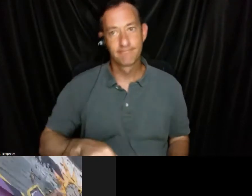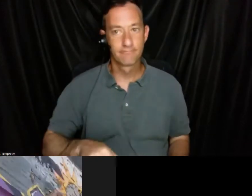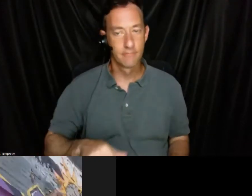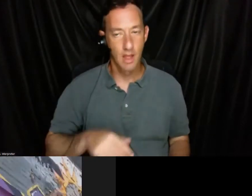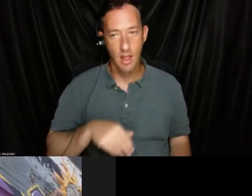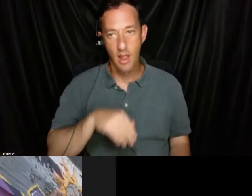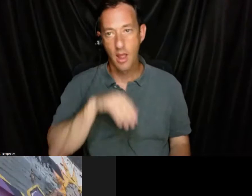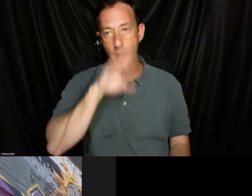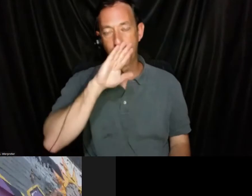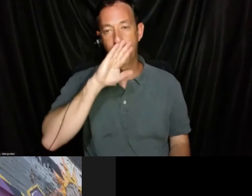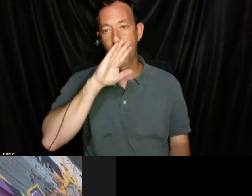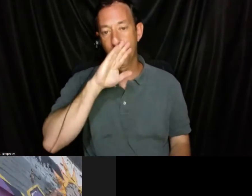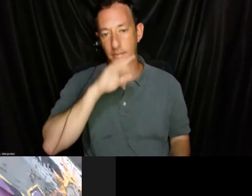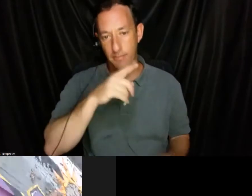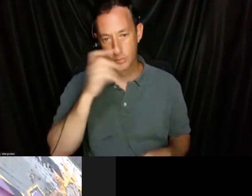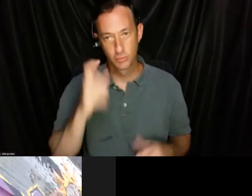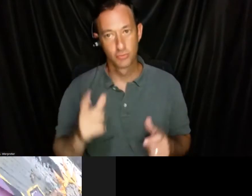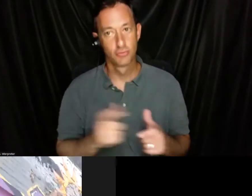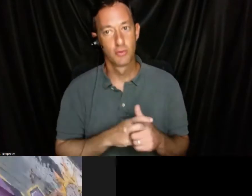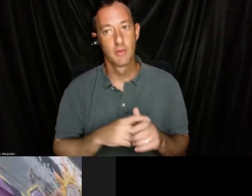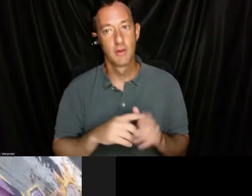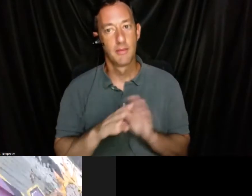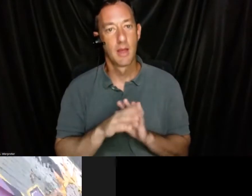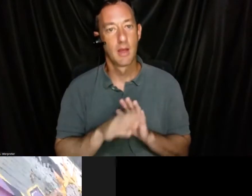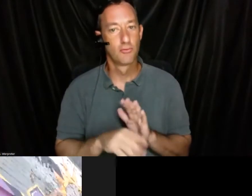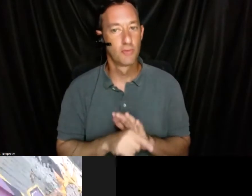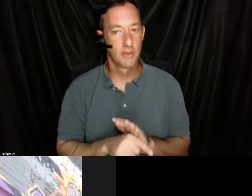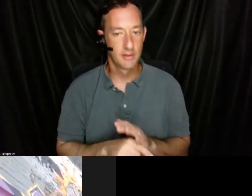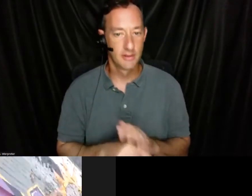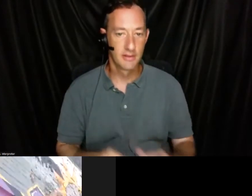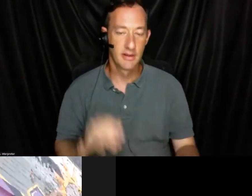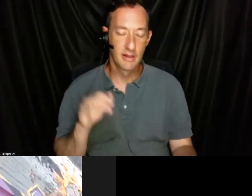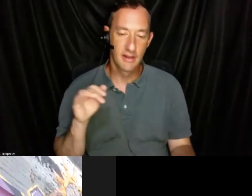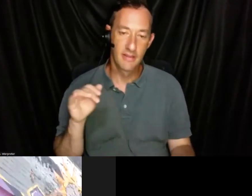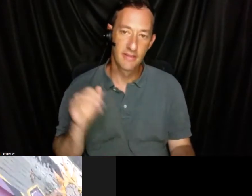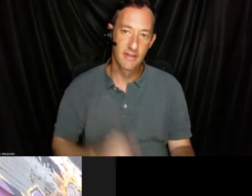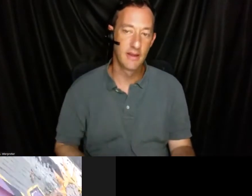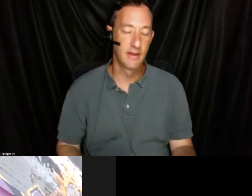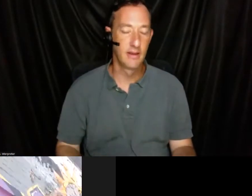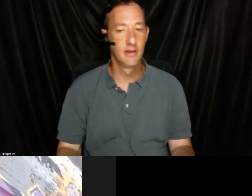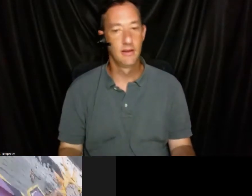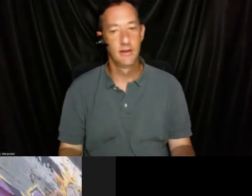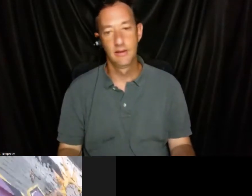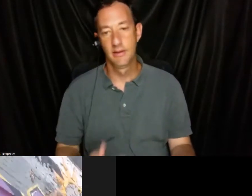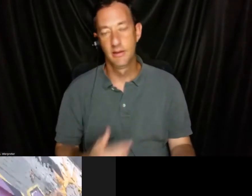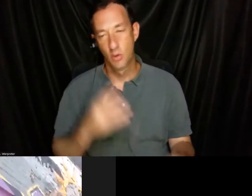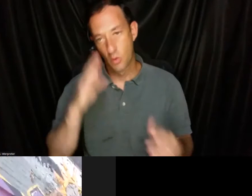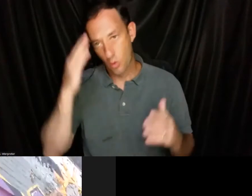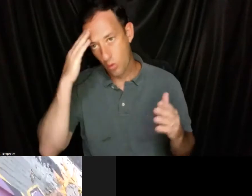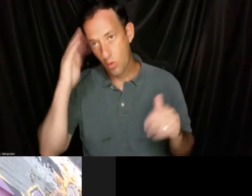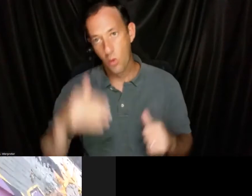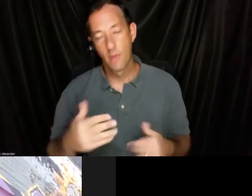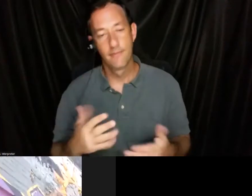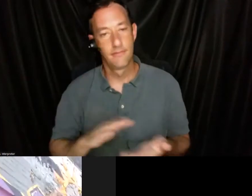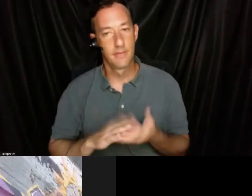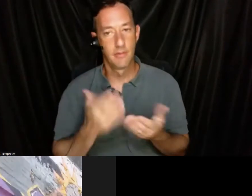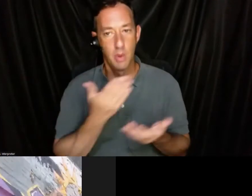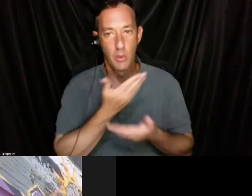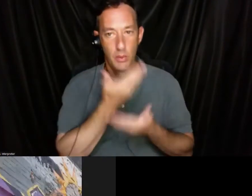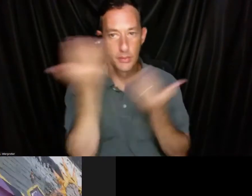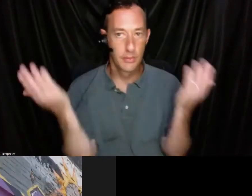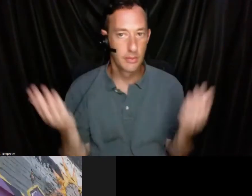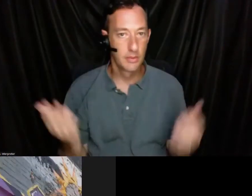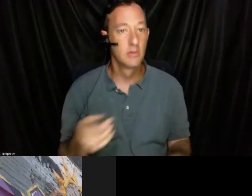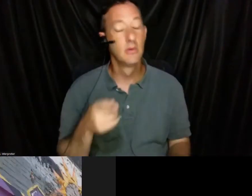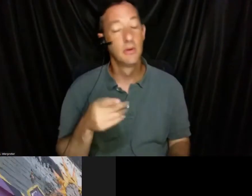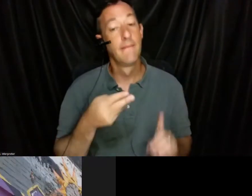deny me about my criminal background, which that just, I had kind of lost all hope at that time. Mr. Johnson, when